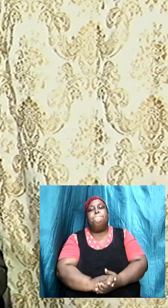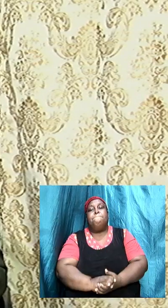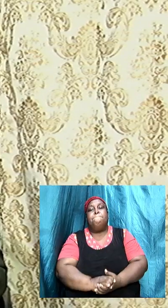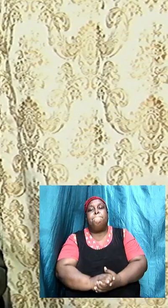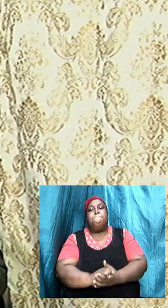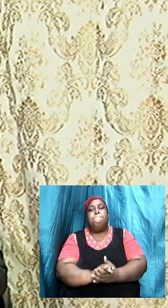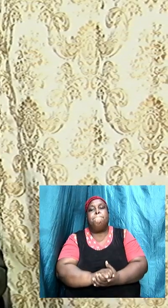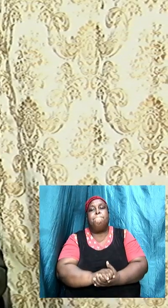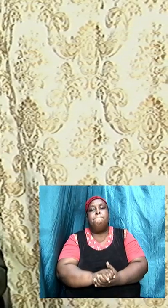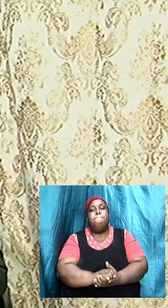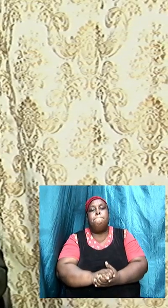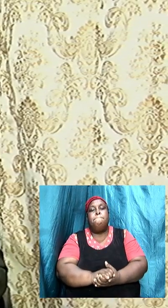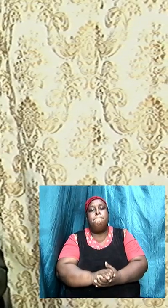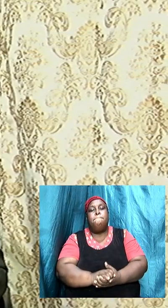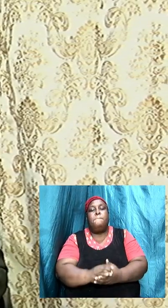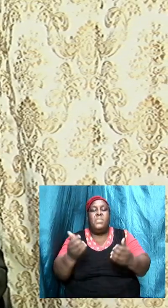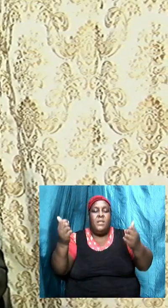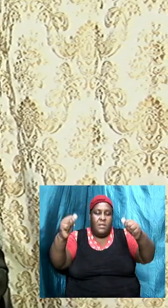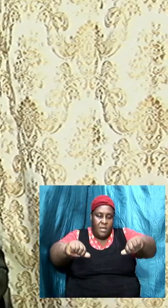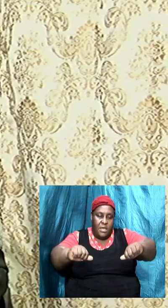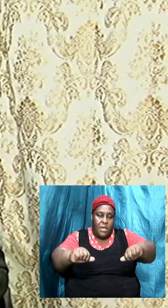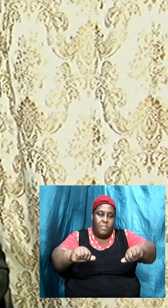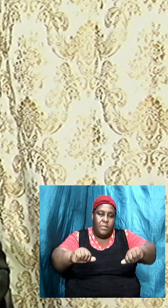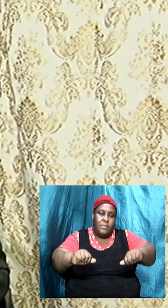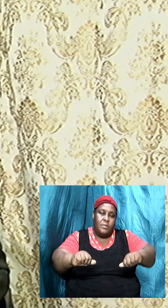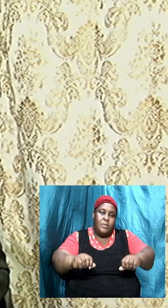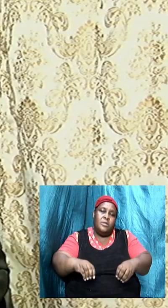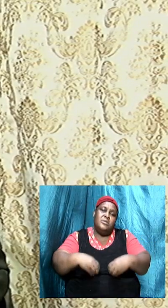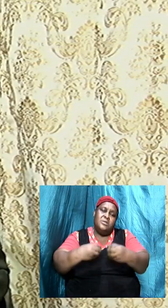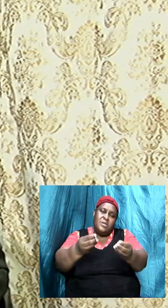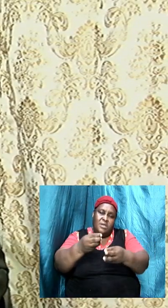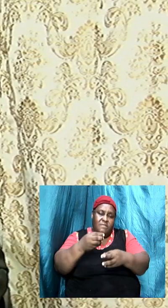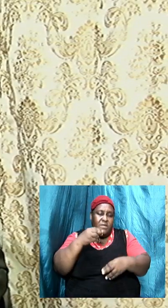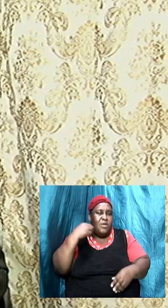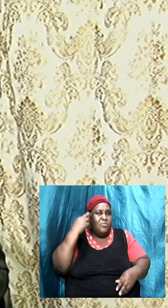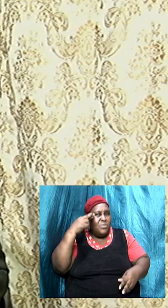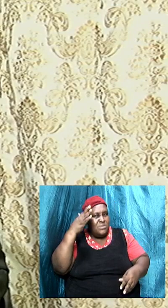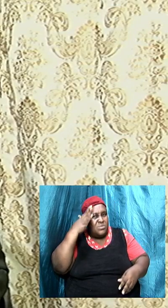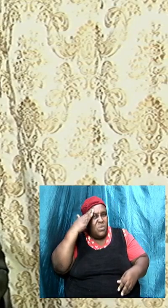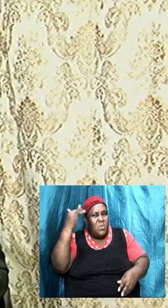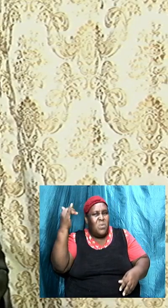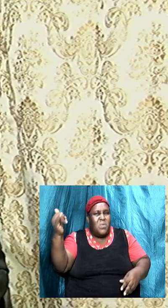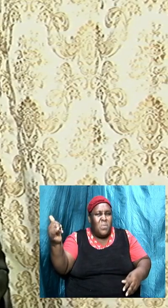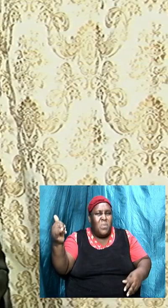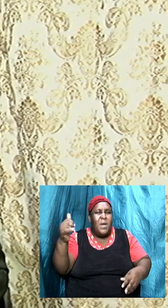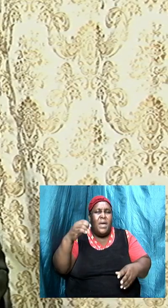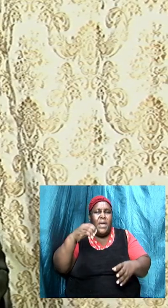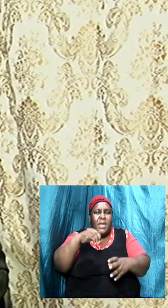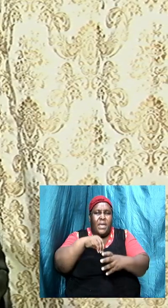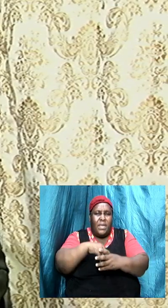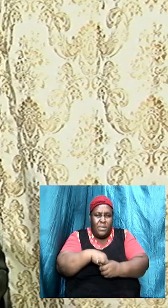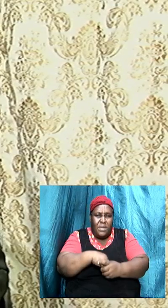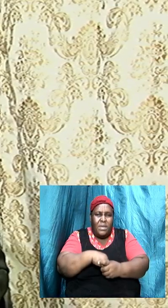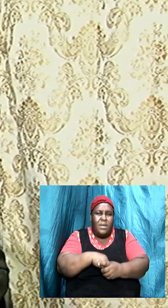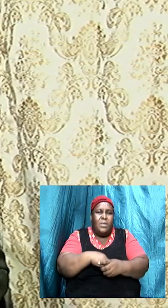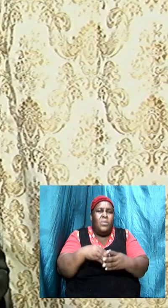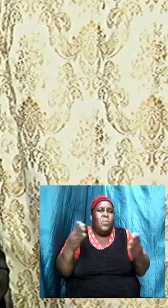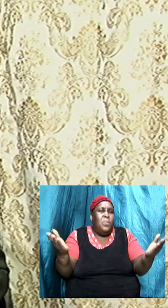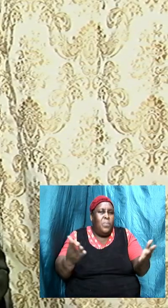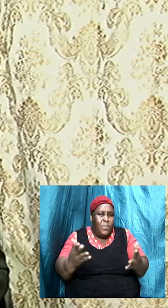And is able to give a reason why we are in what we are